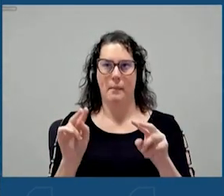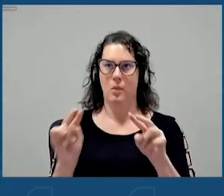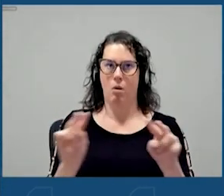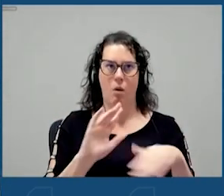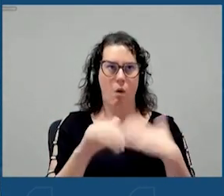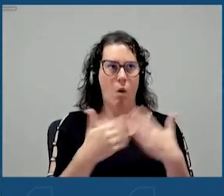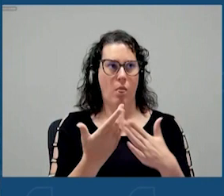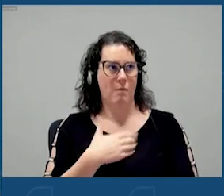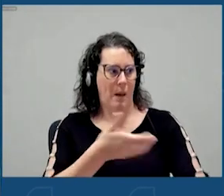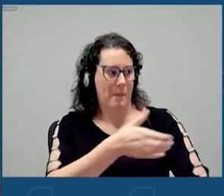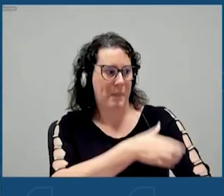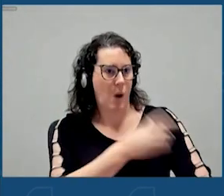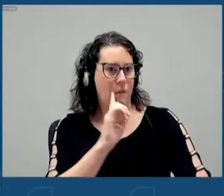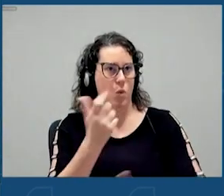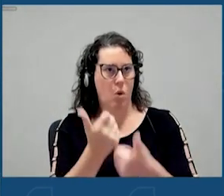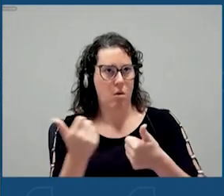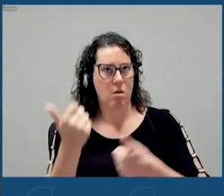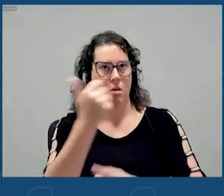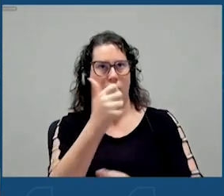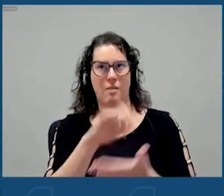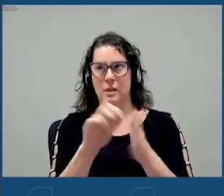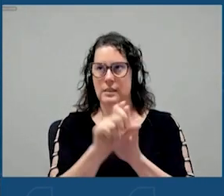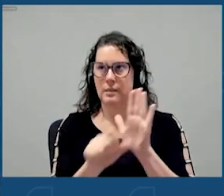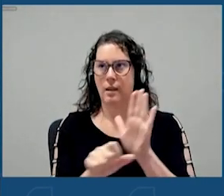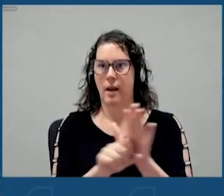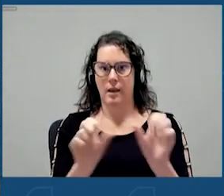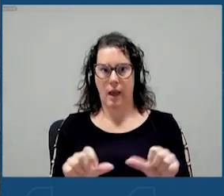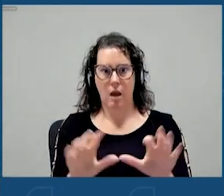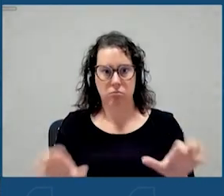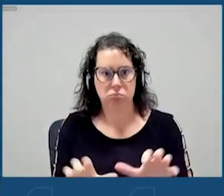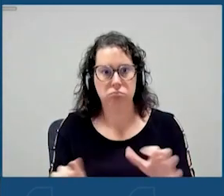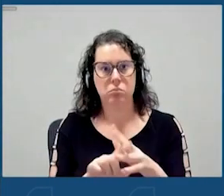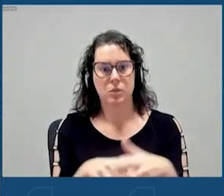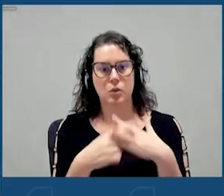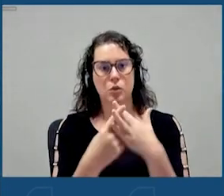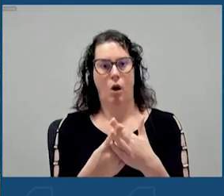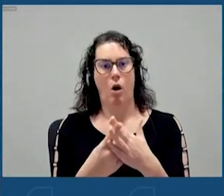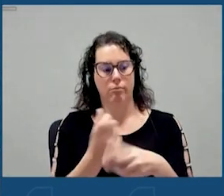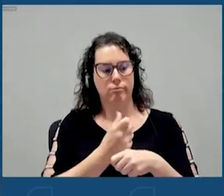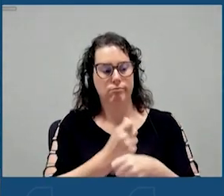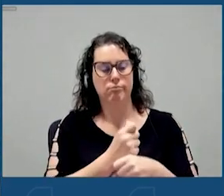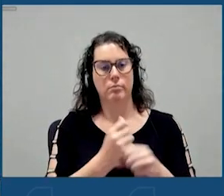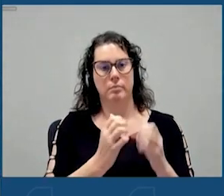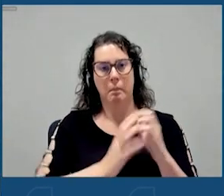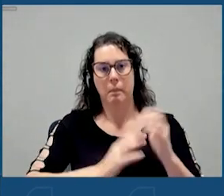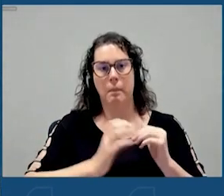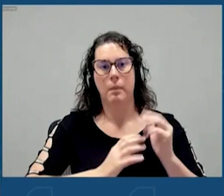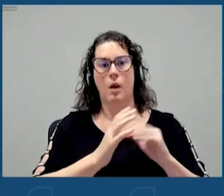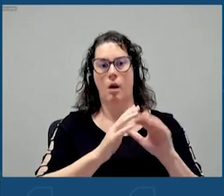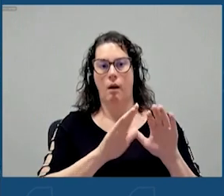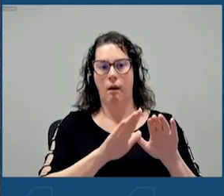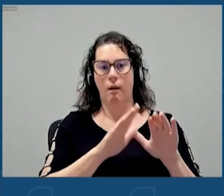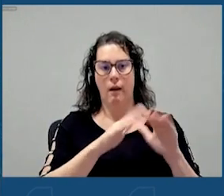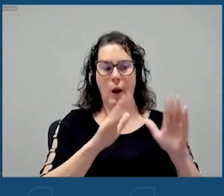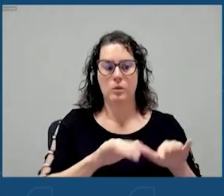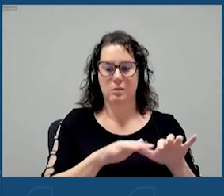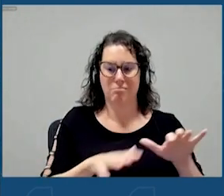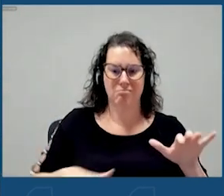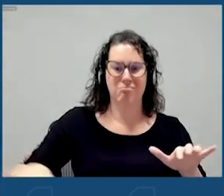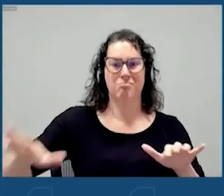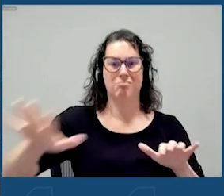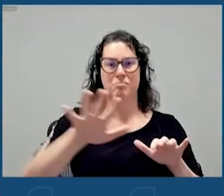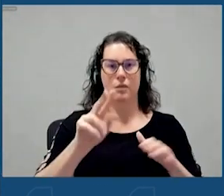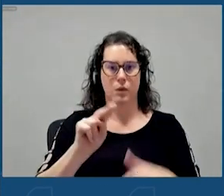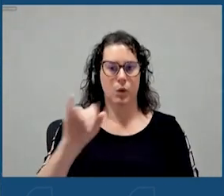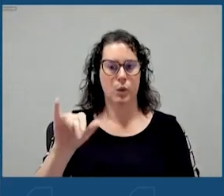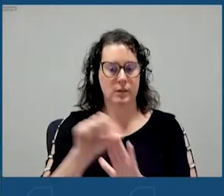the executive of the state to jumpstart production of housing in every community across New York. And I'm also